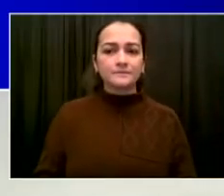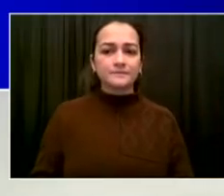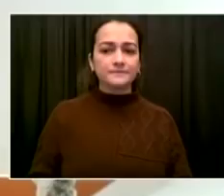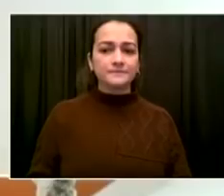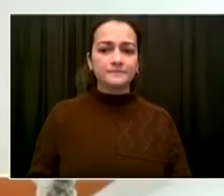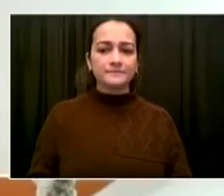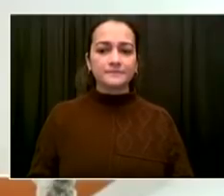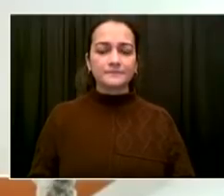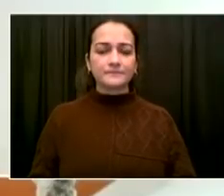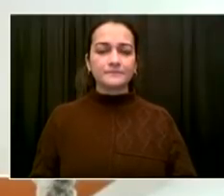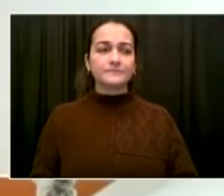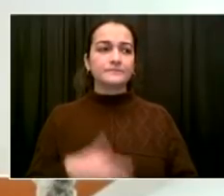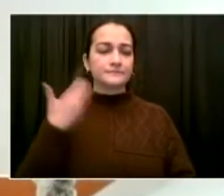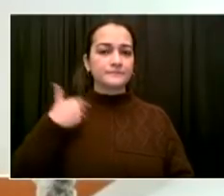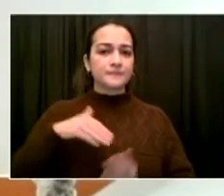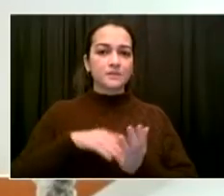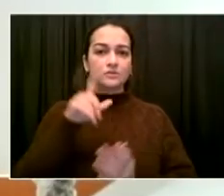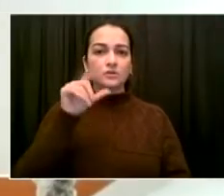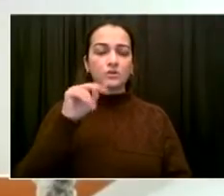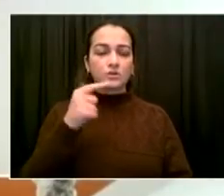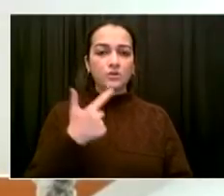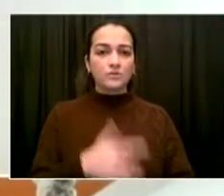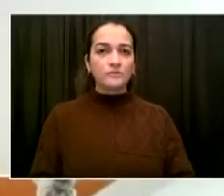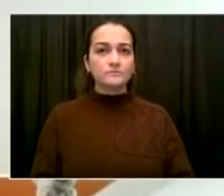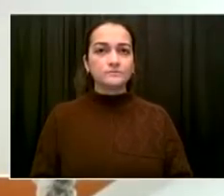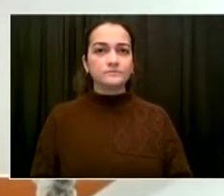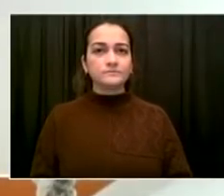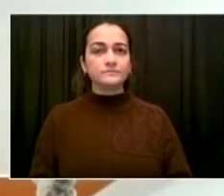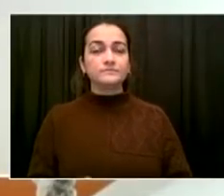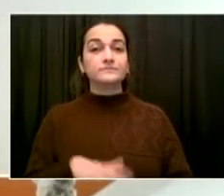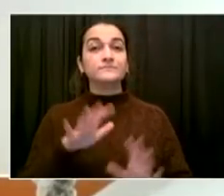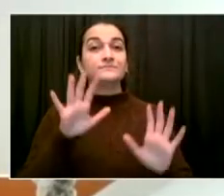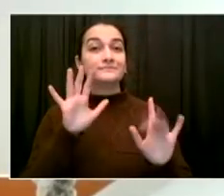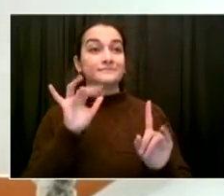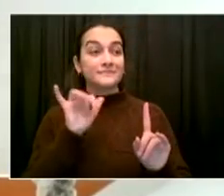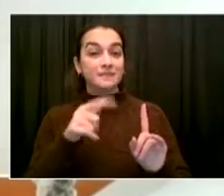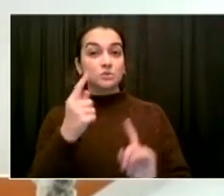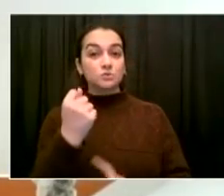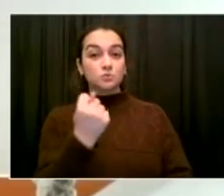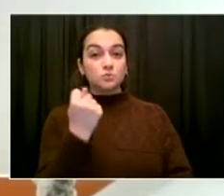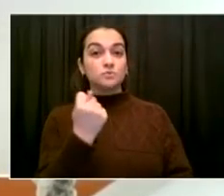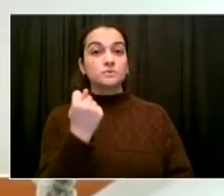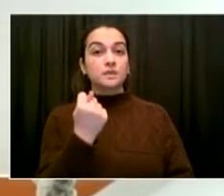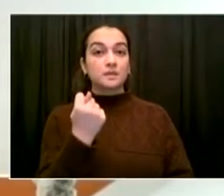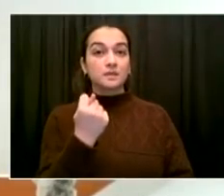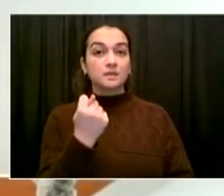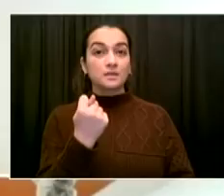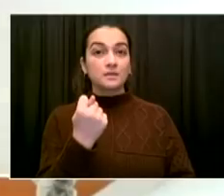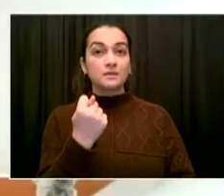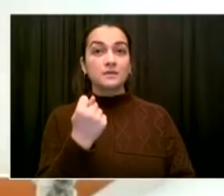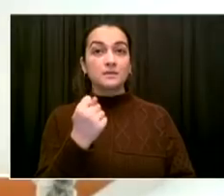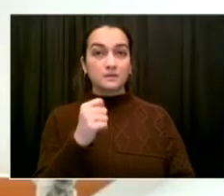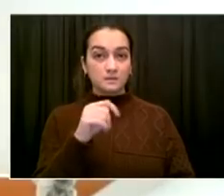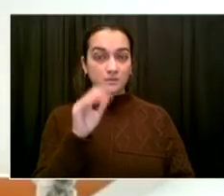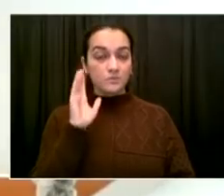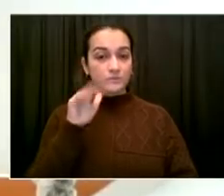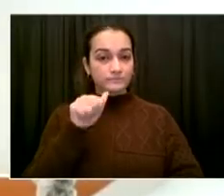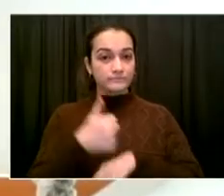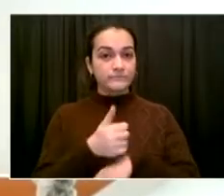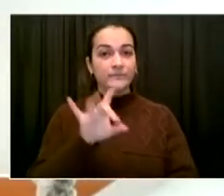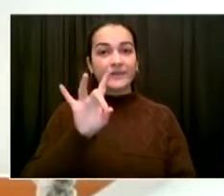Yeah, so when we add these 8 by Tuesday, the city will have over 30 fixed sites and it'll have the 87, actually, it'll